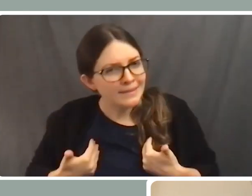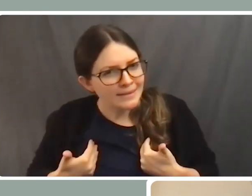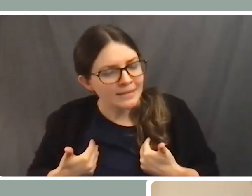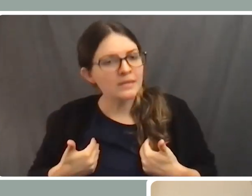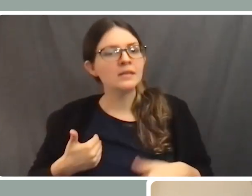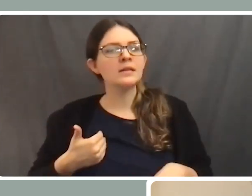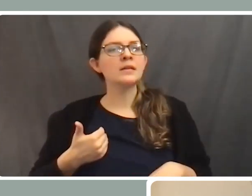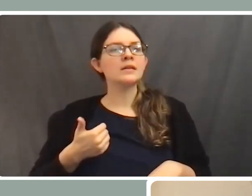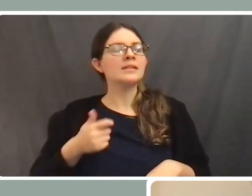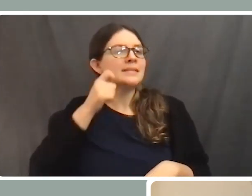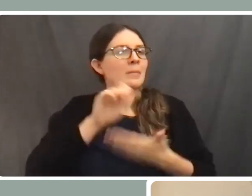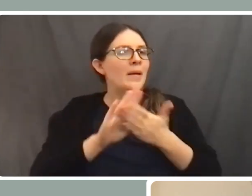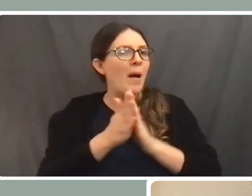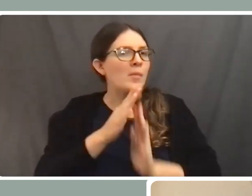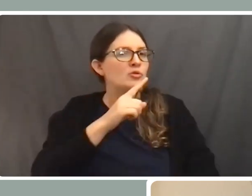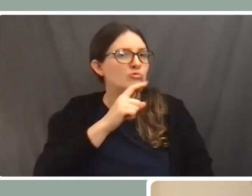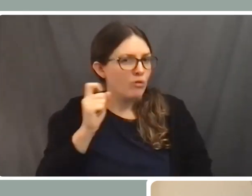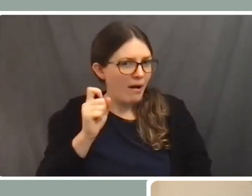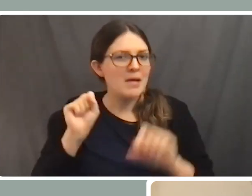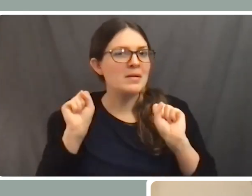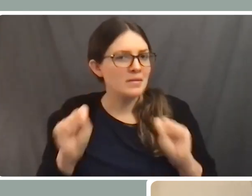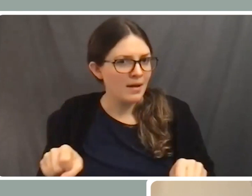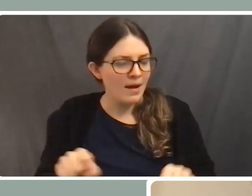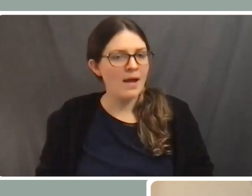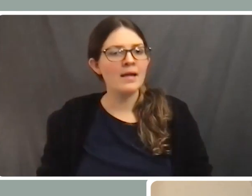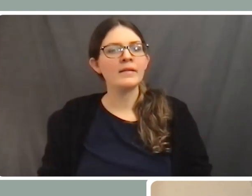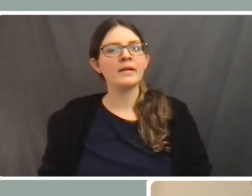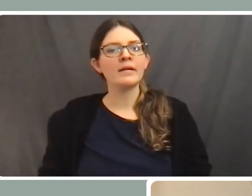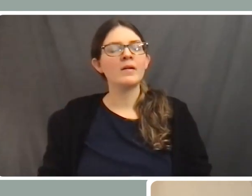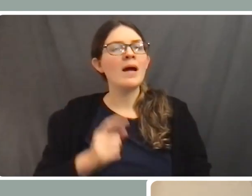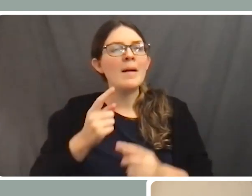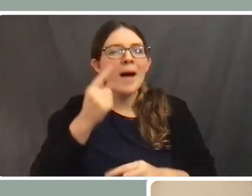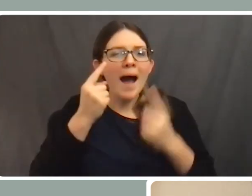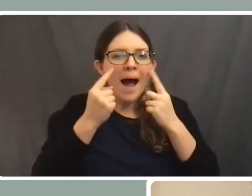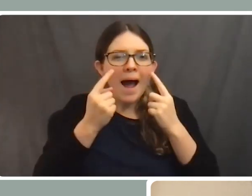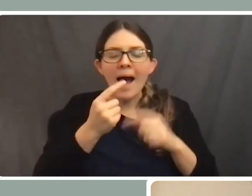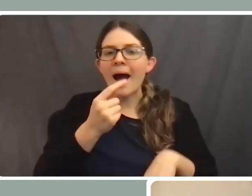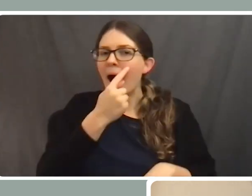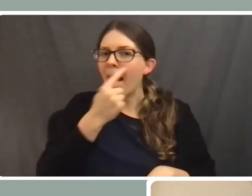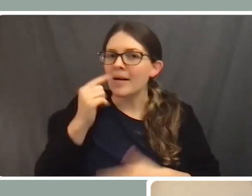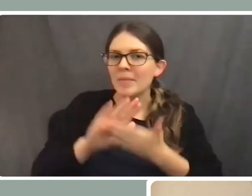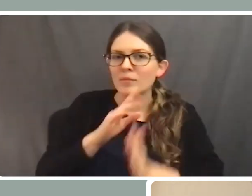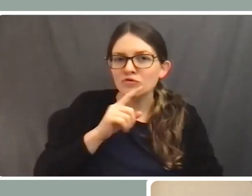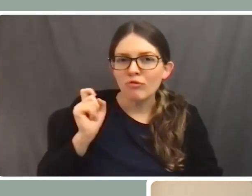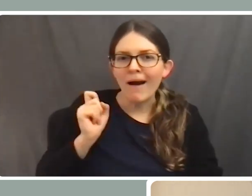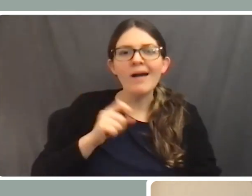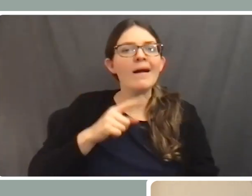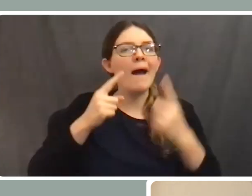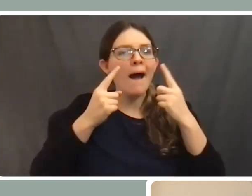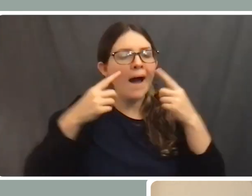like skin dryness is pretty common, like some eye dryness or eye watering, those sort of things can